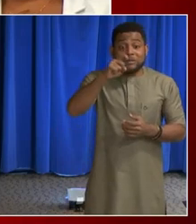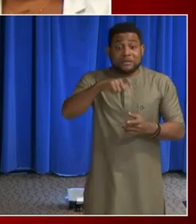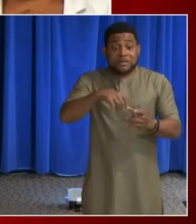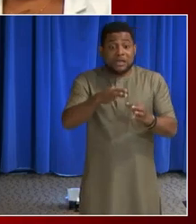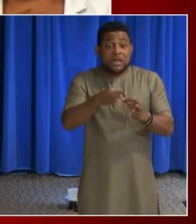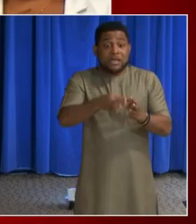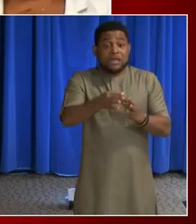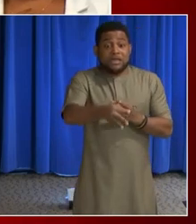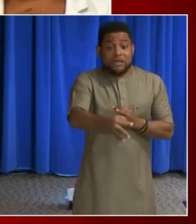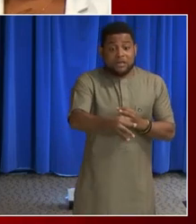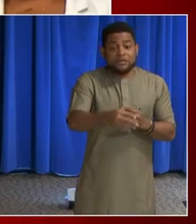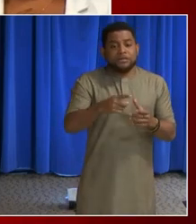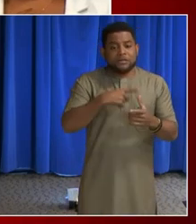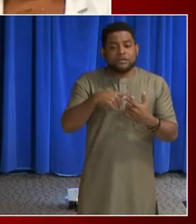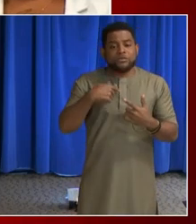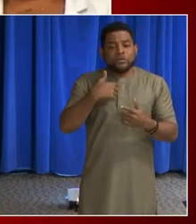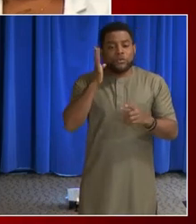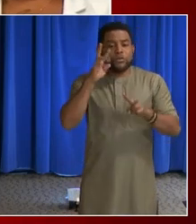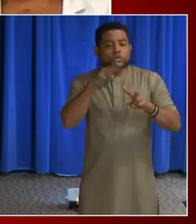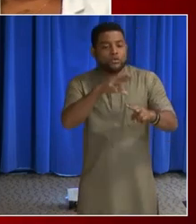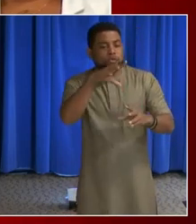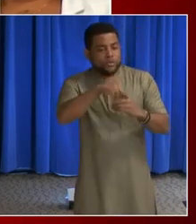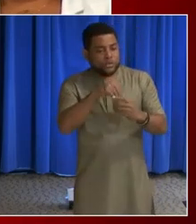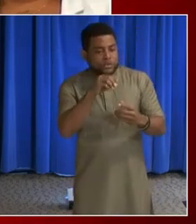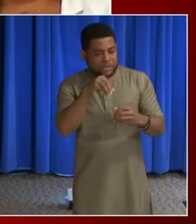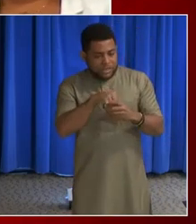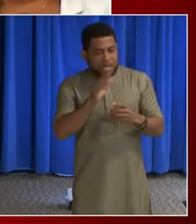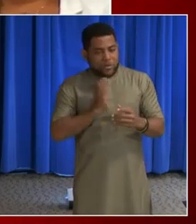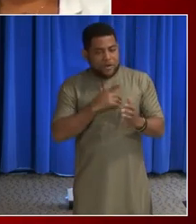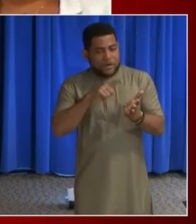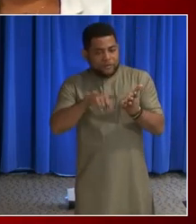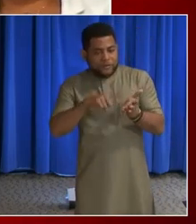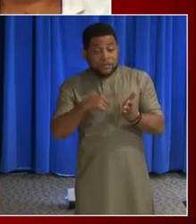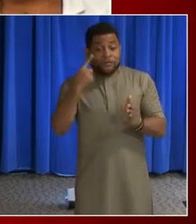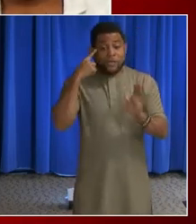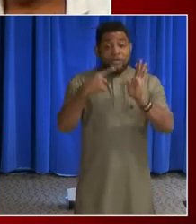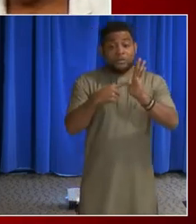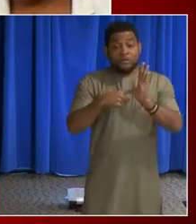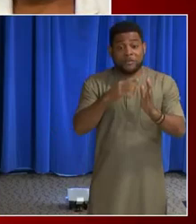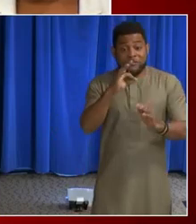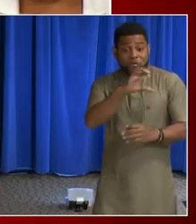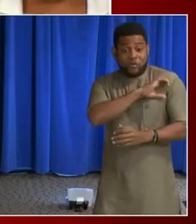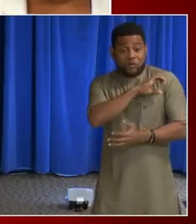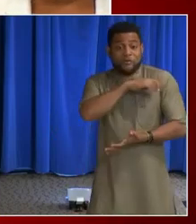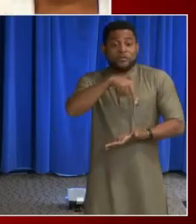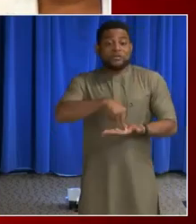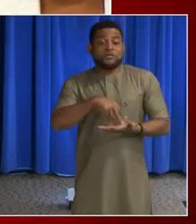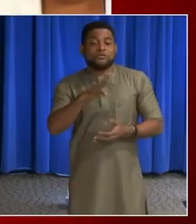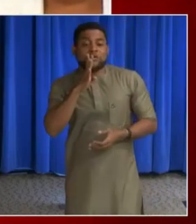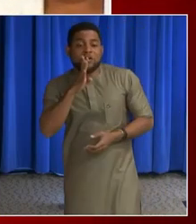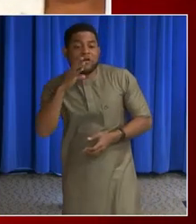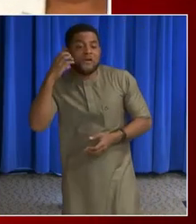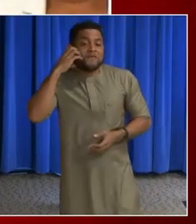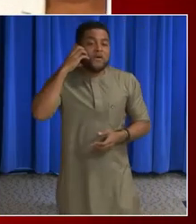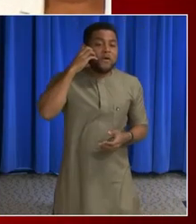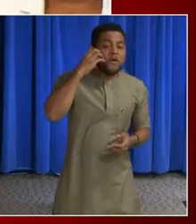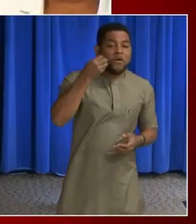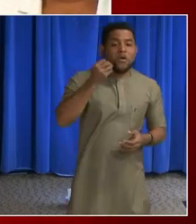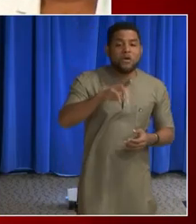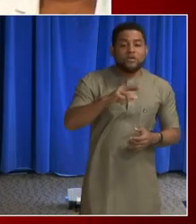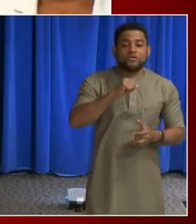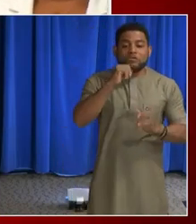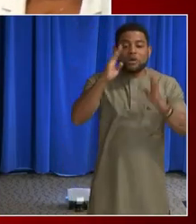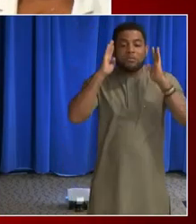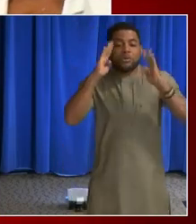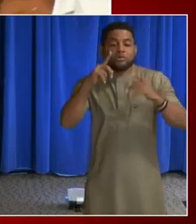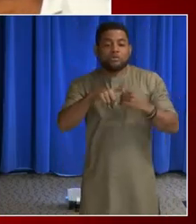something that would be looked at as part of the investigation. For example, if officers were, you know, off talking on the phone or something and not paying attention